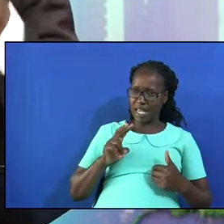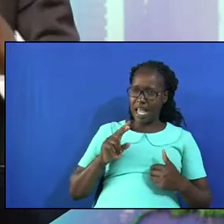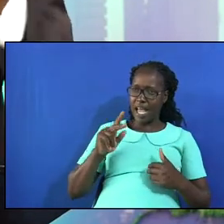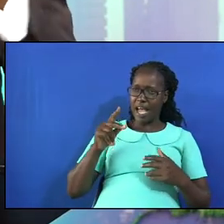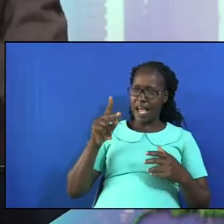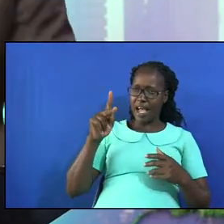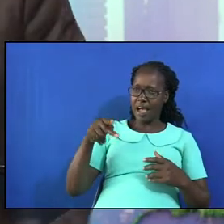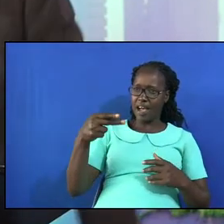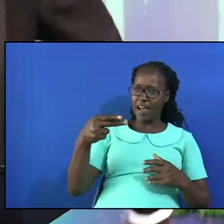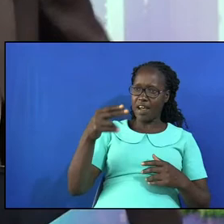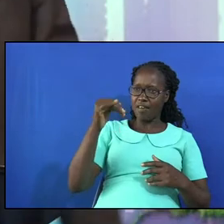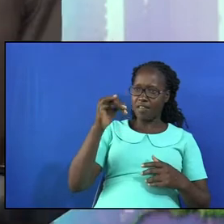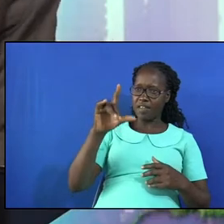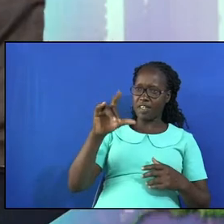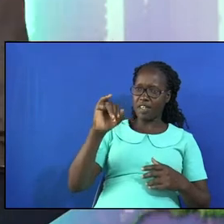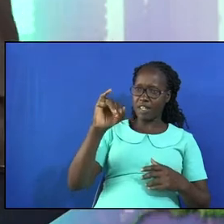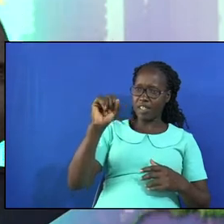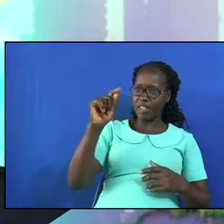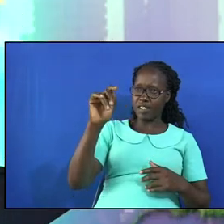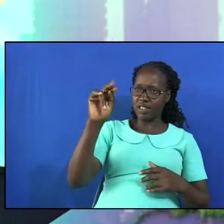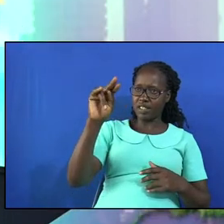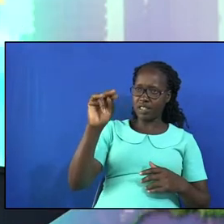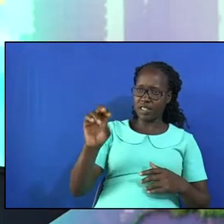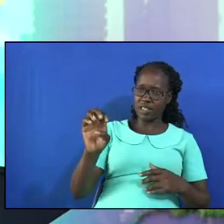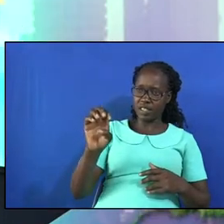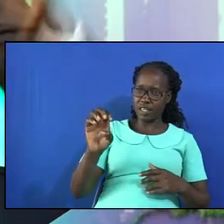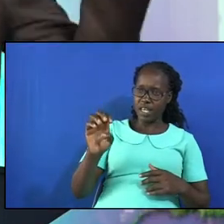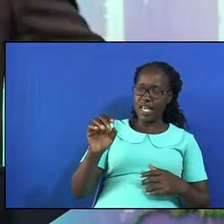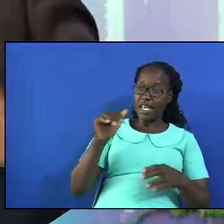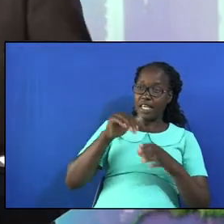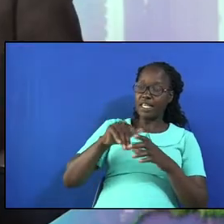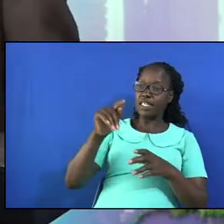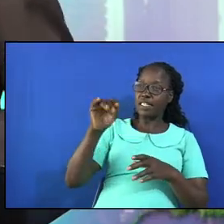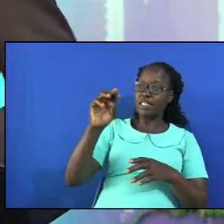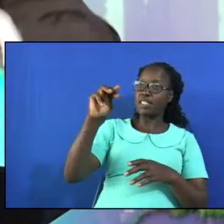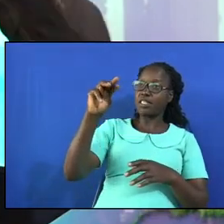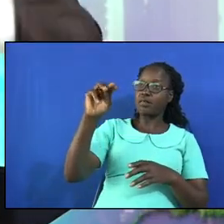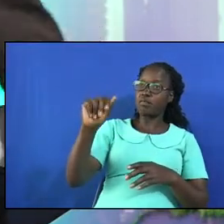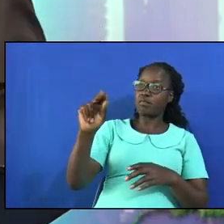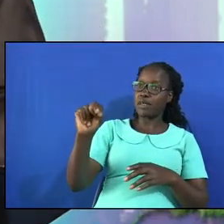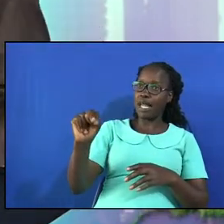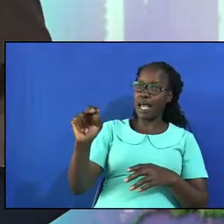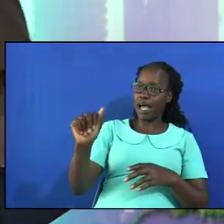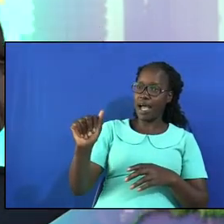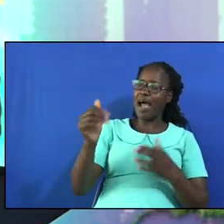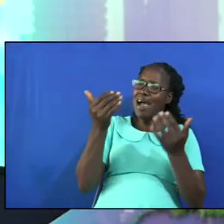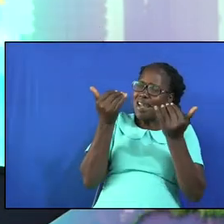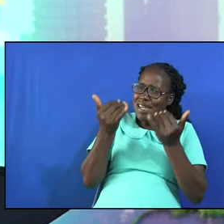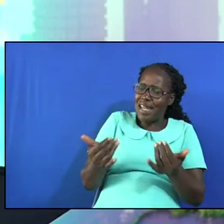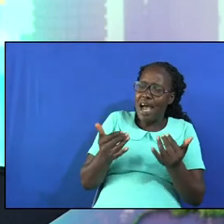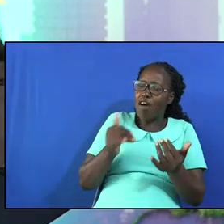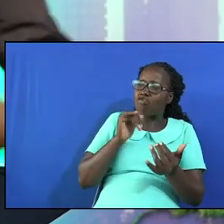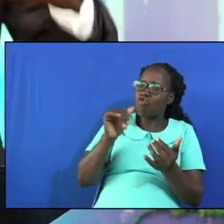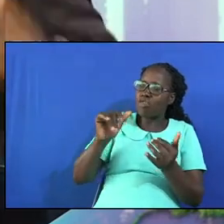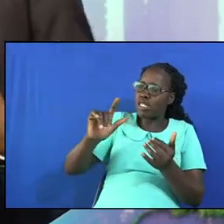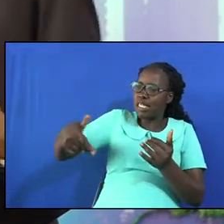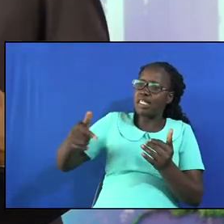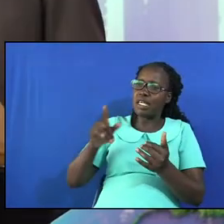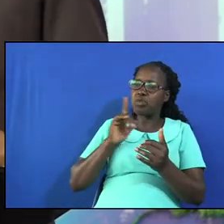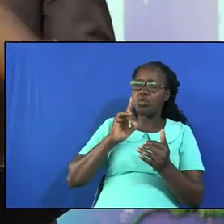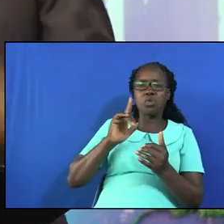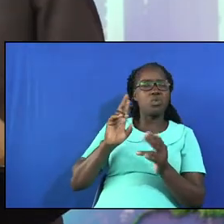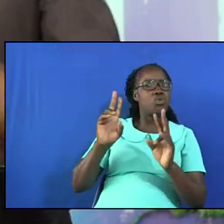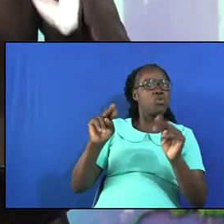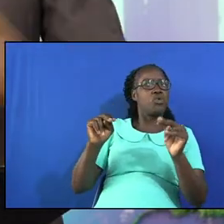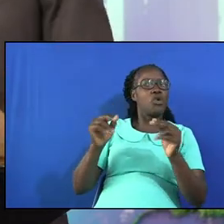woman in Timnah. Now, not tomorrow. Now, not later.